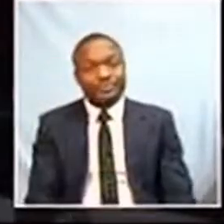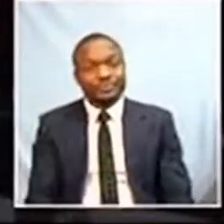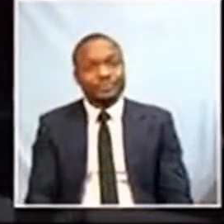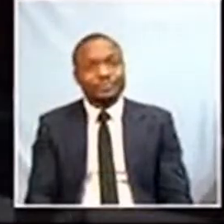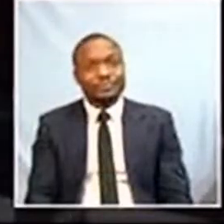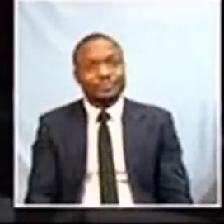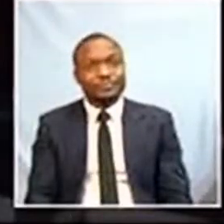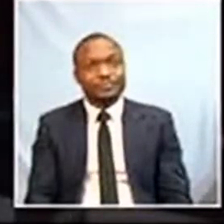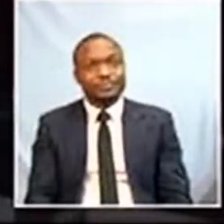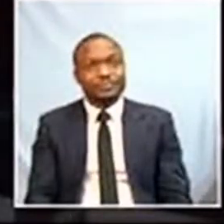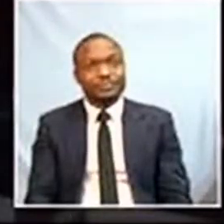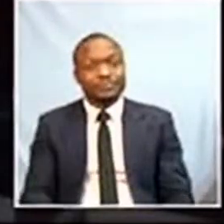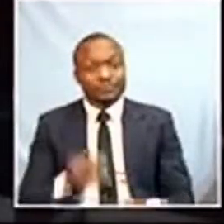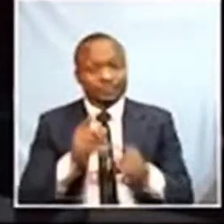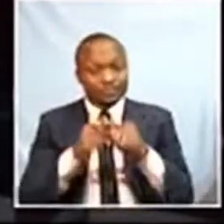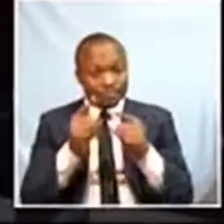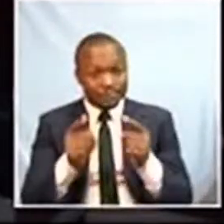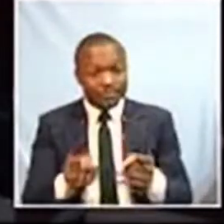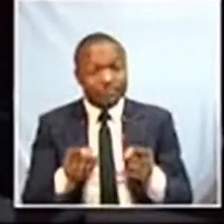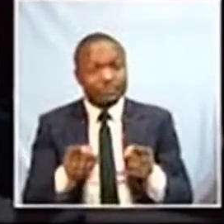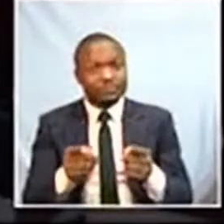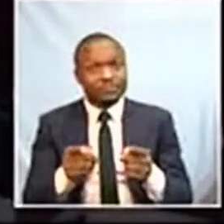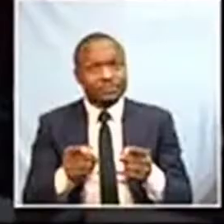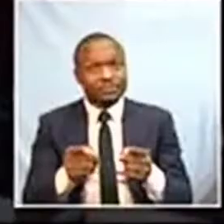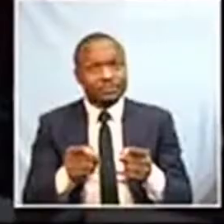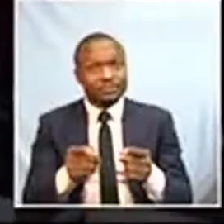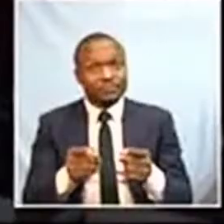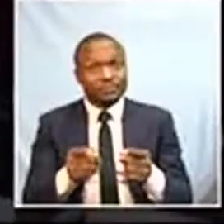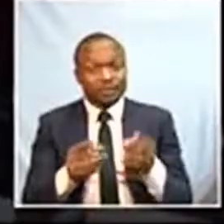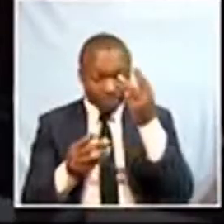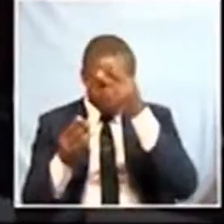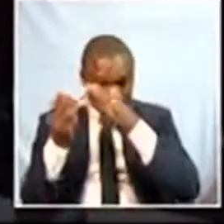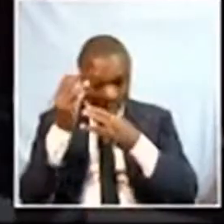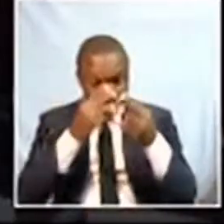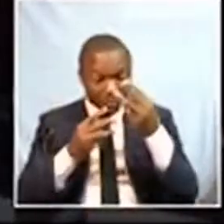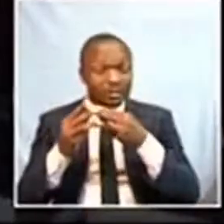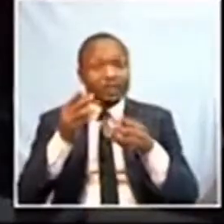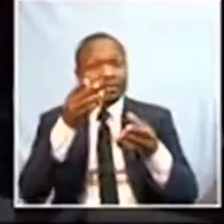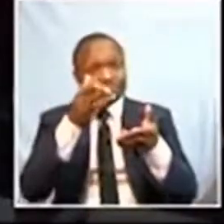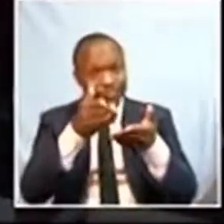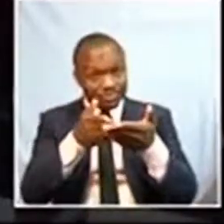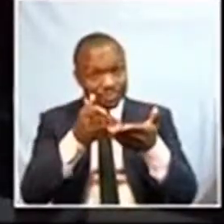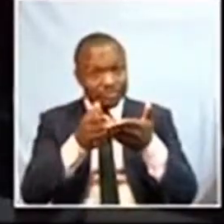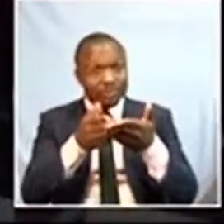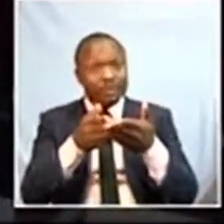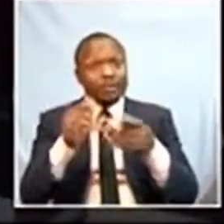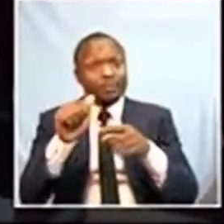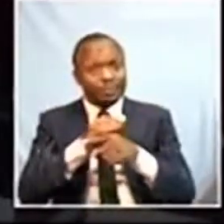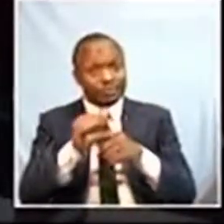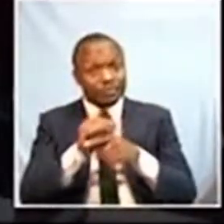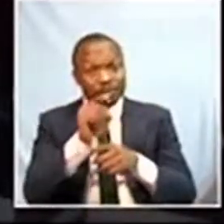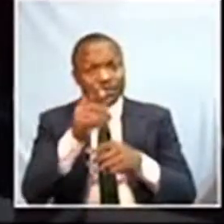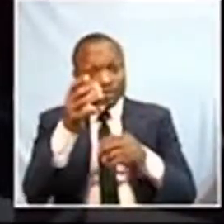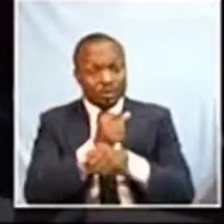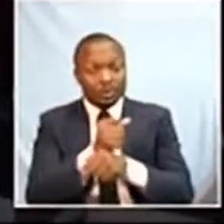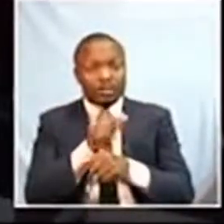is due. But so we're worried about the trend that those that got the loans in 2023,